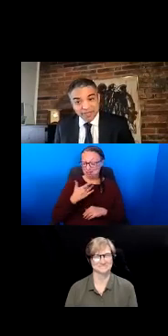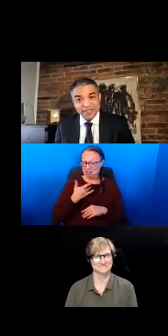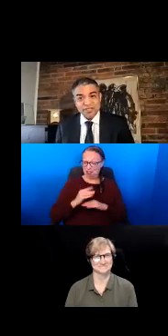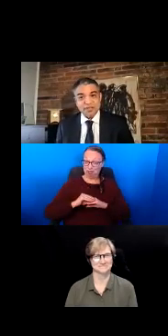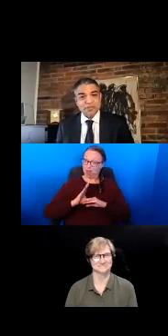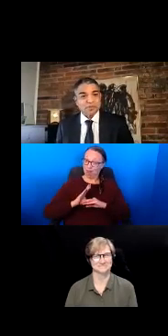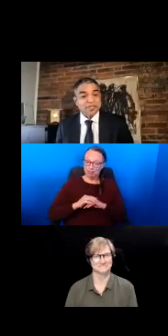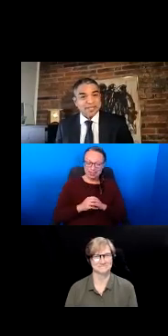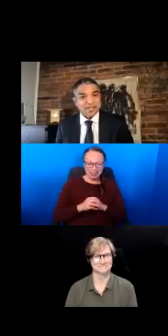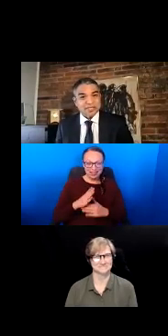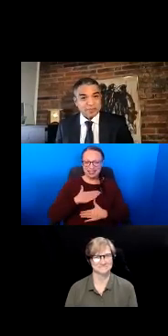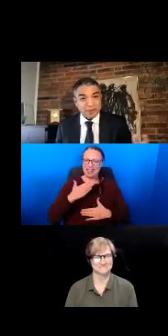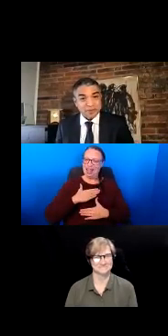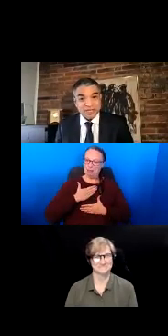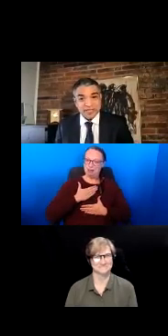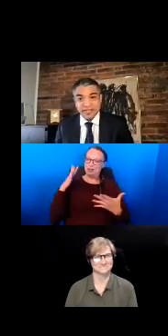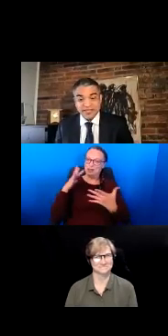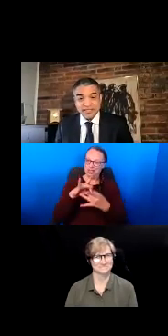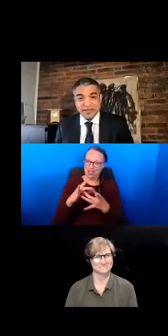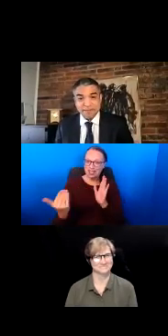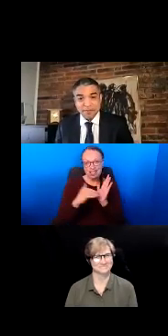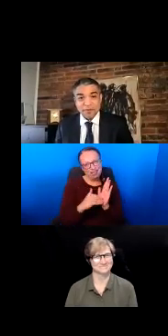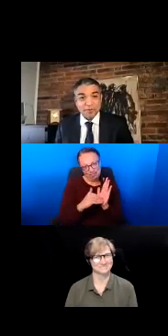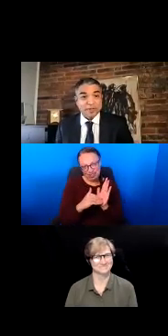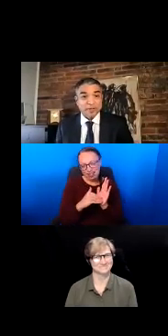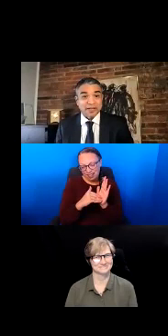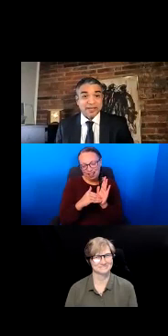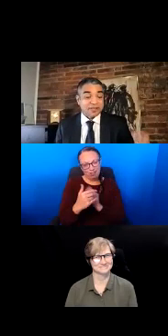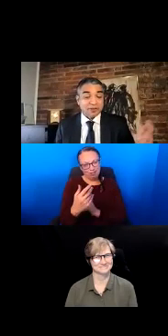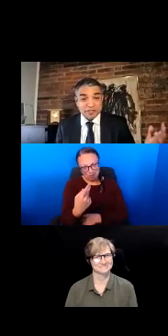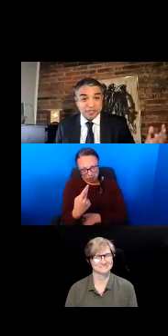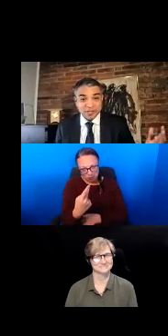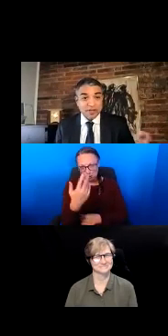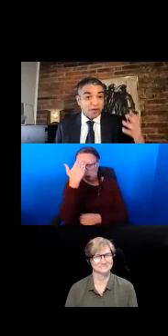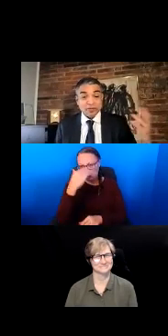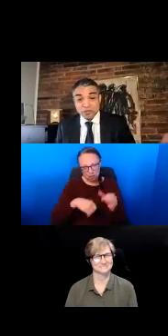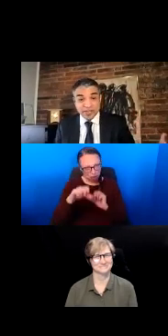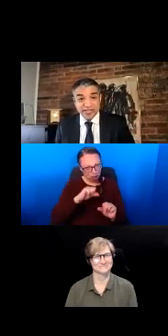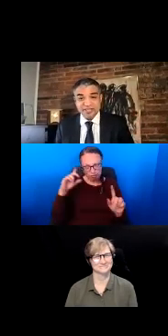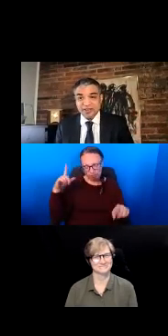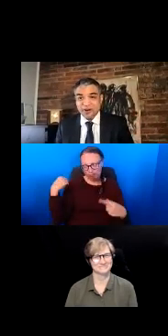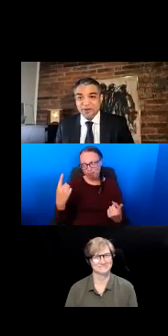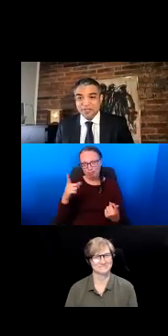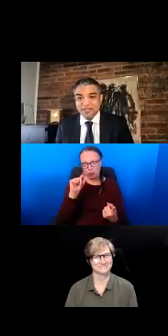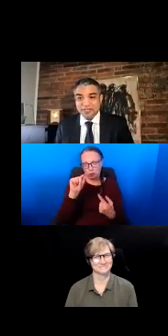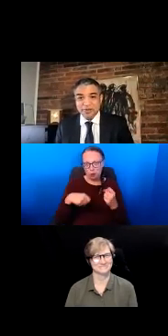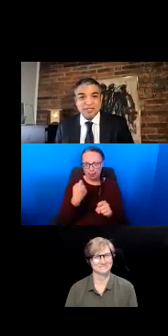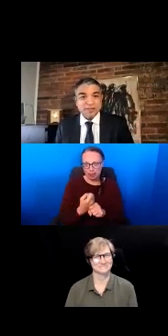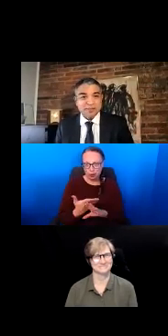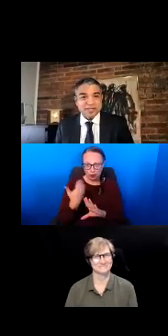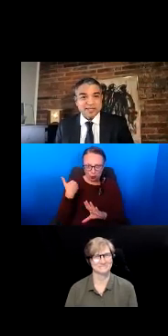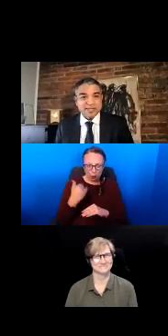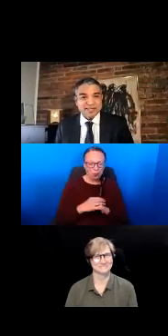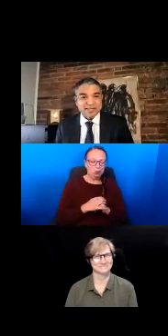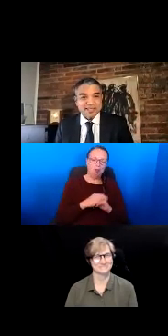joy to reconnect. As Famika was saying, that it's we had known each other over 2 decades ago, and it's great to be